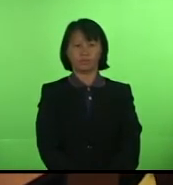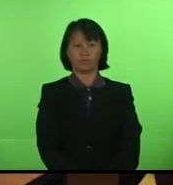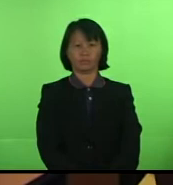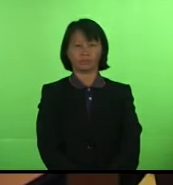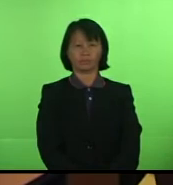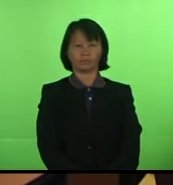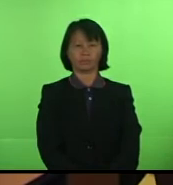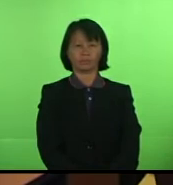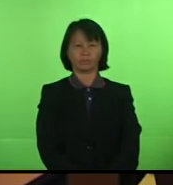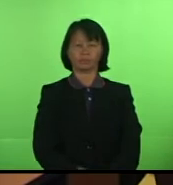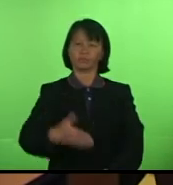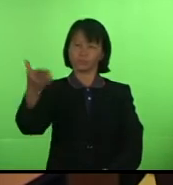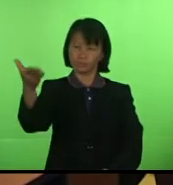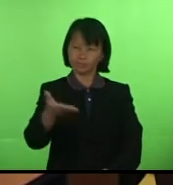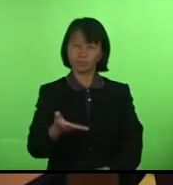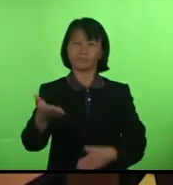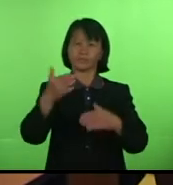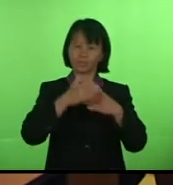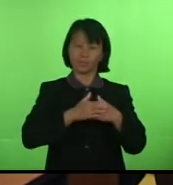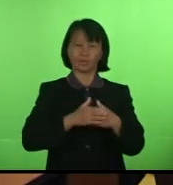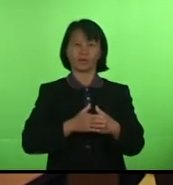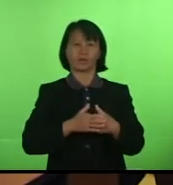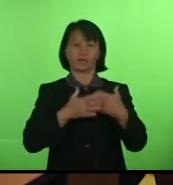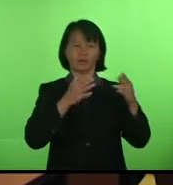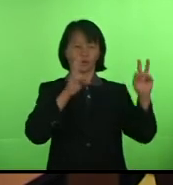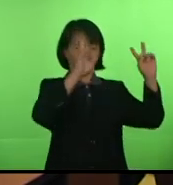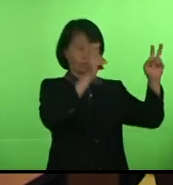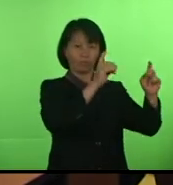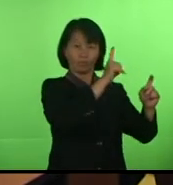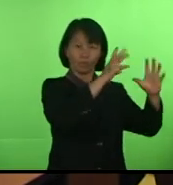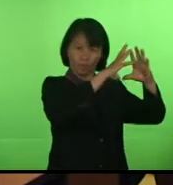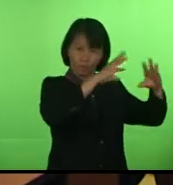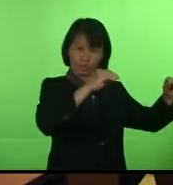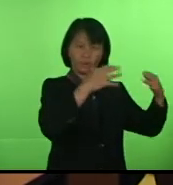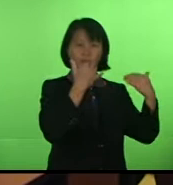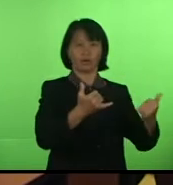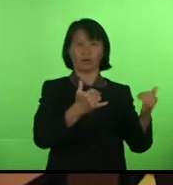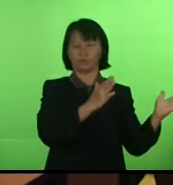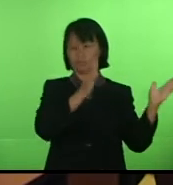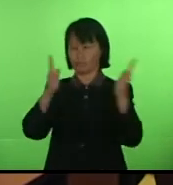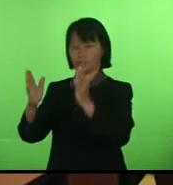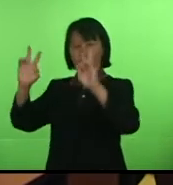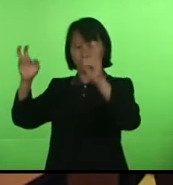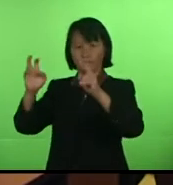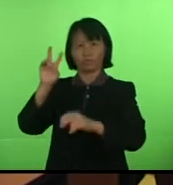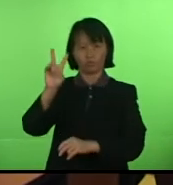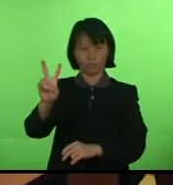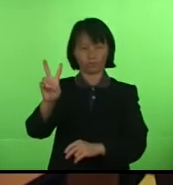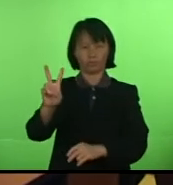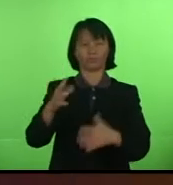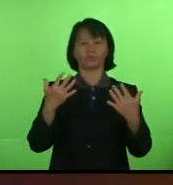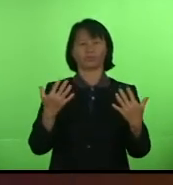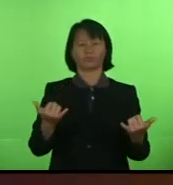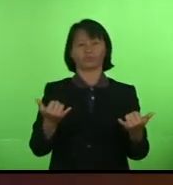Welcome back, ladies and gentlemen. As we have covered topic 1, now it's time for us to go to the next topic, which